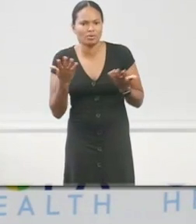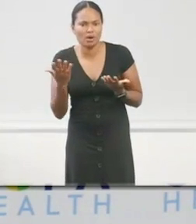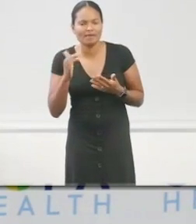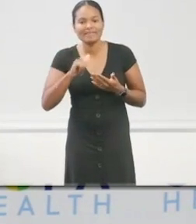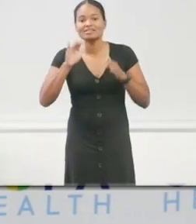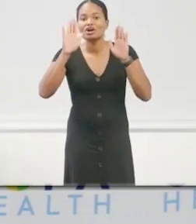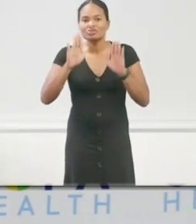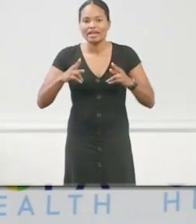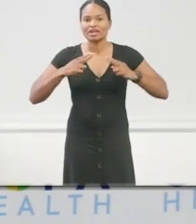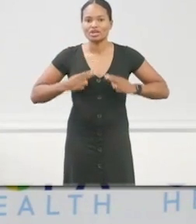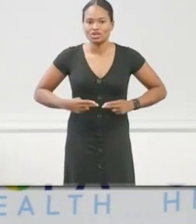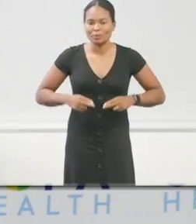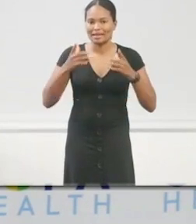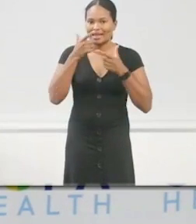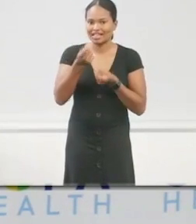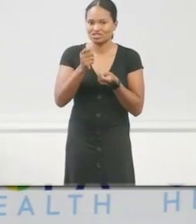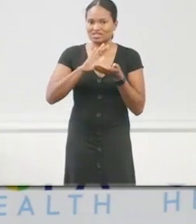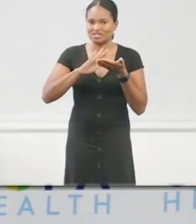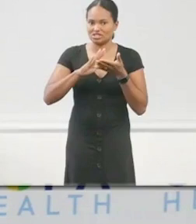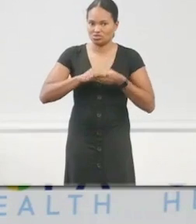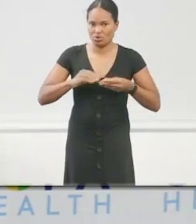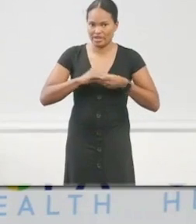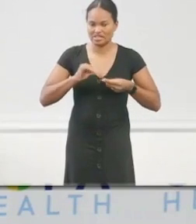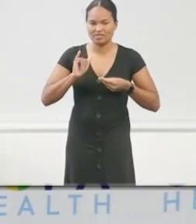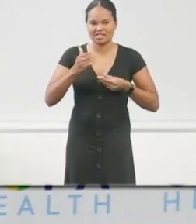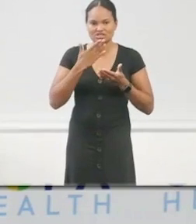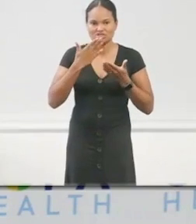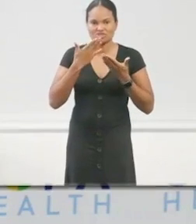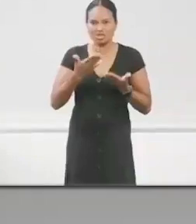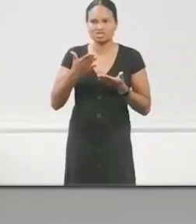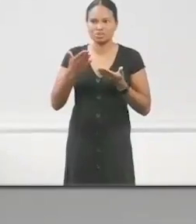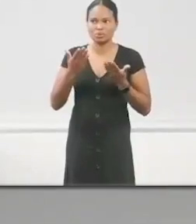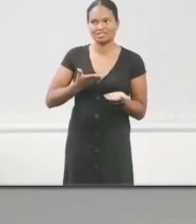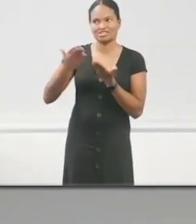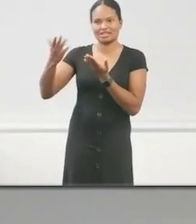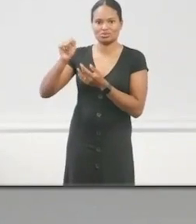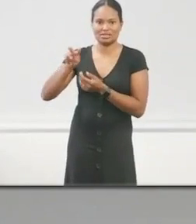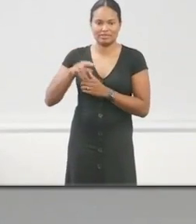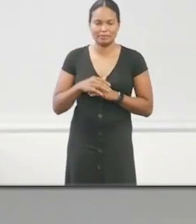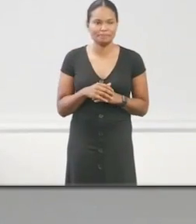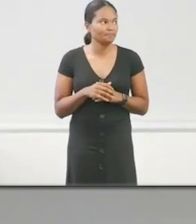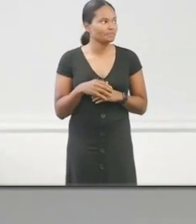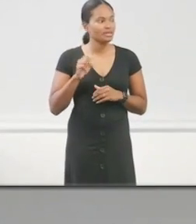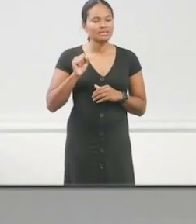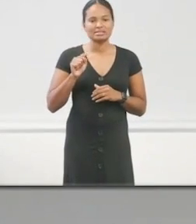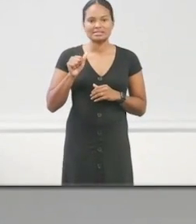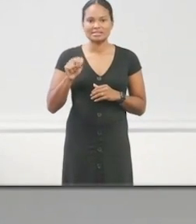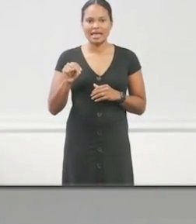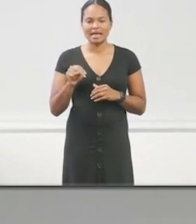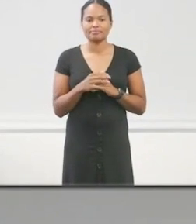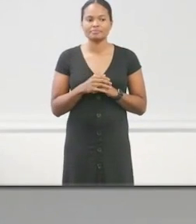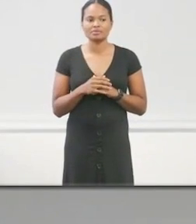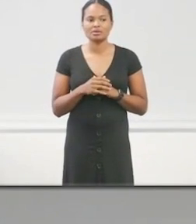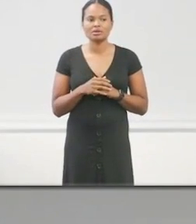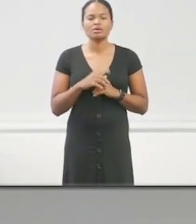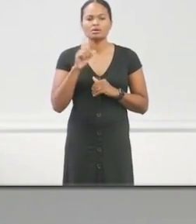the best way to package it to TV, but that is a good point. So I got a question for you, Holly. Why is no comment